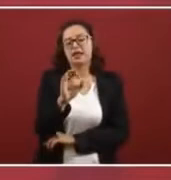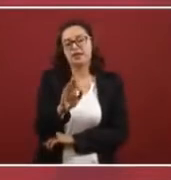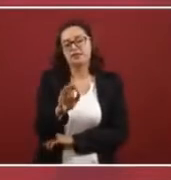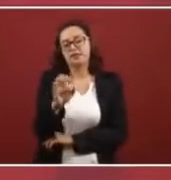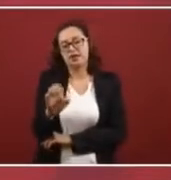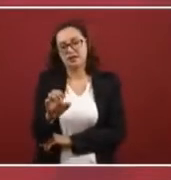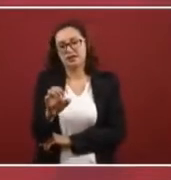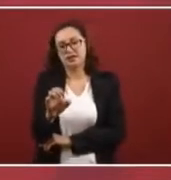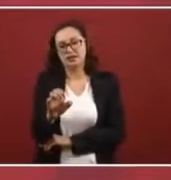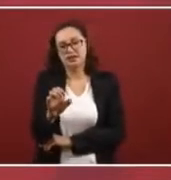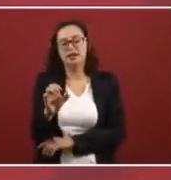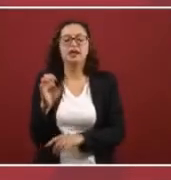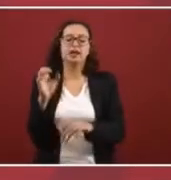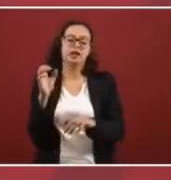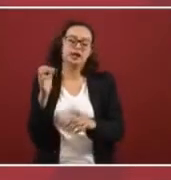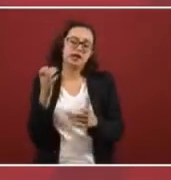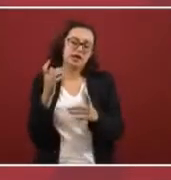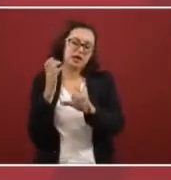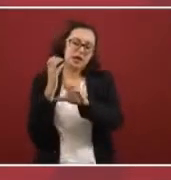Federal Commission of Electricity,